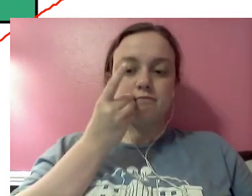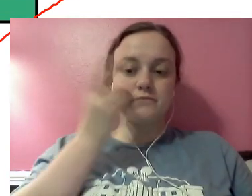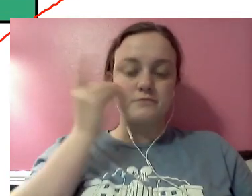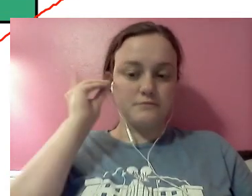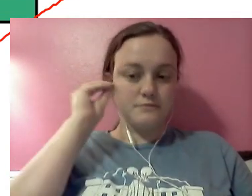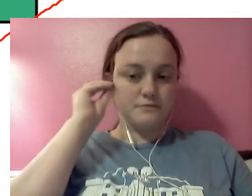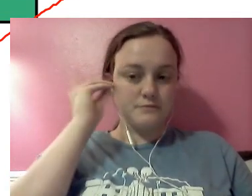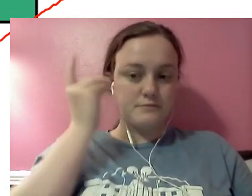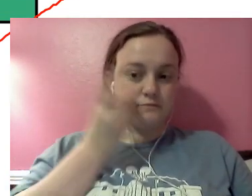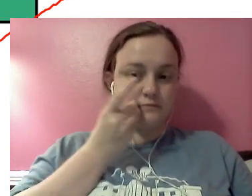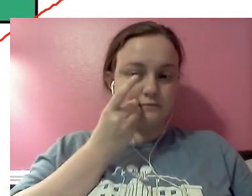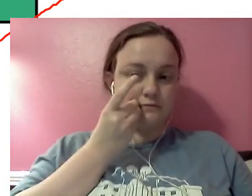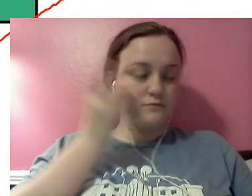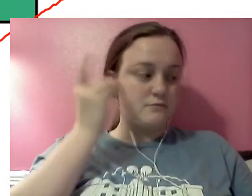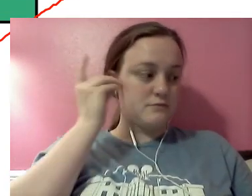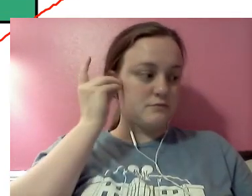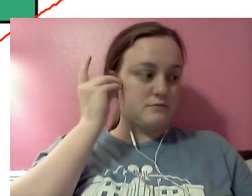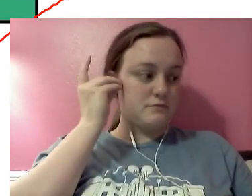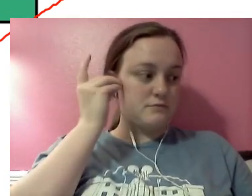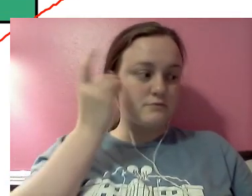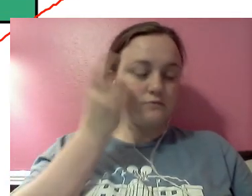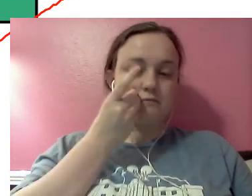Dorm.